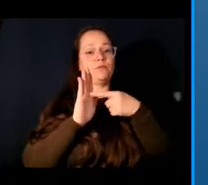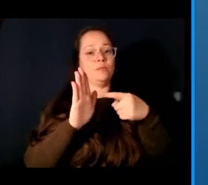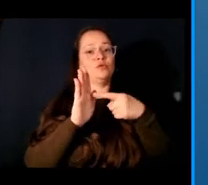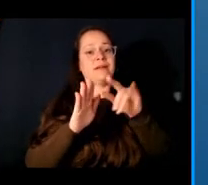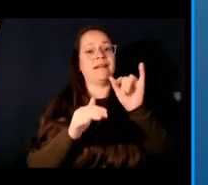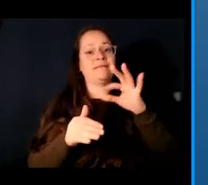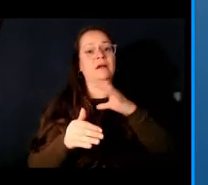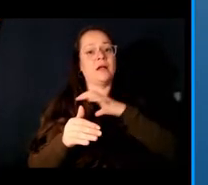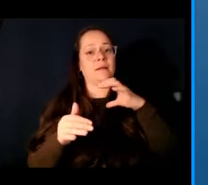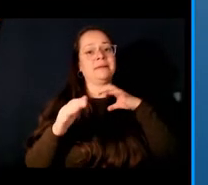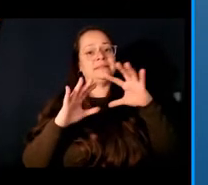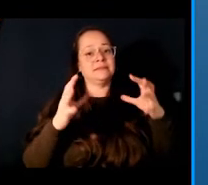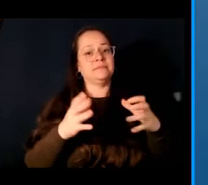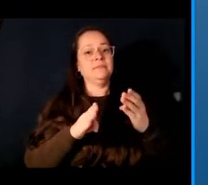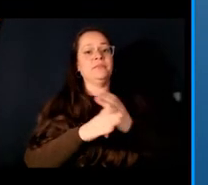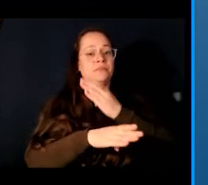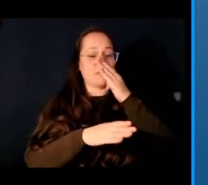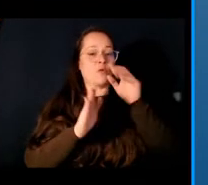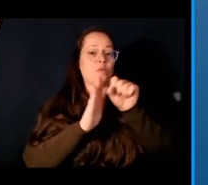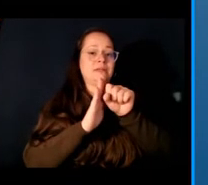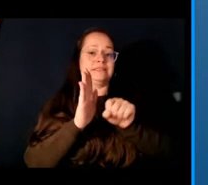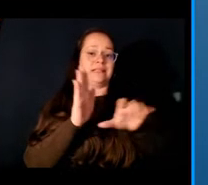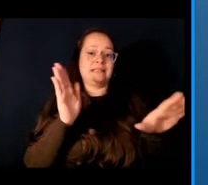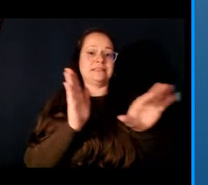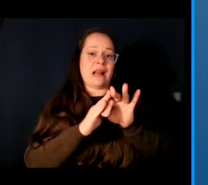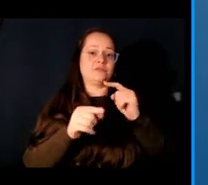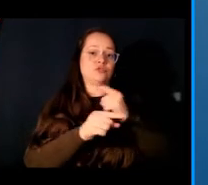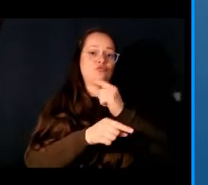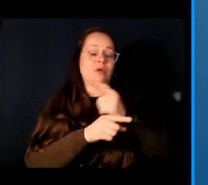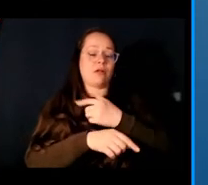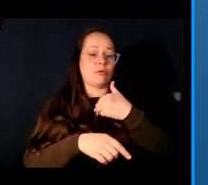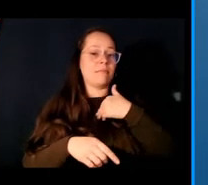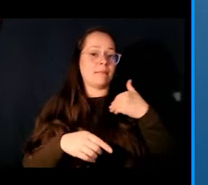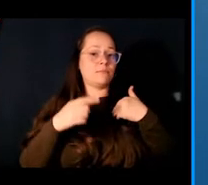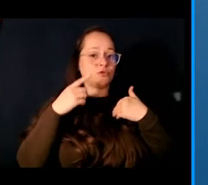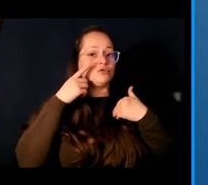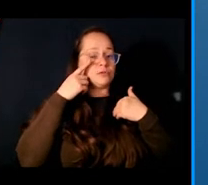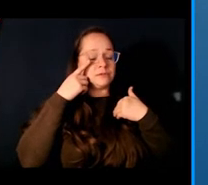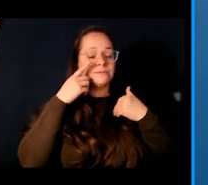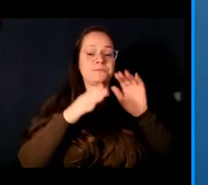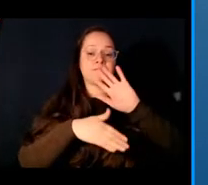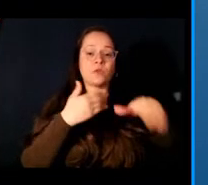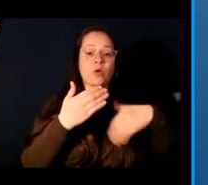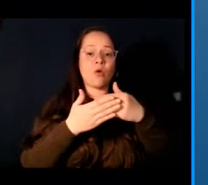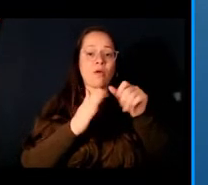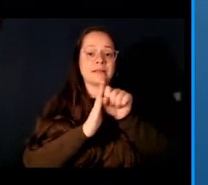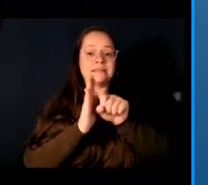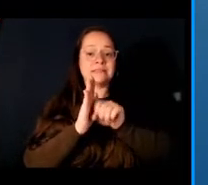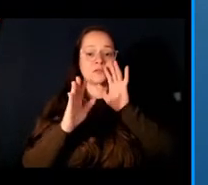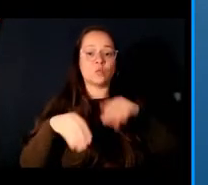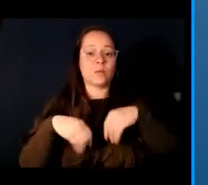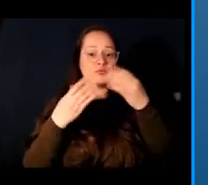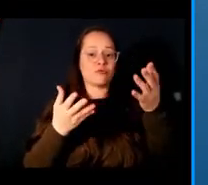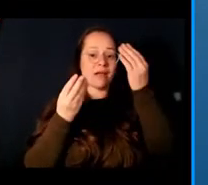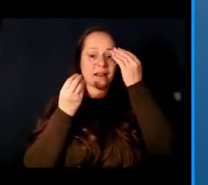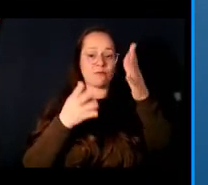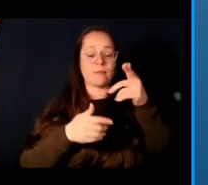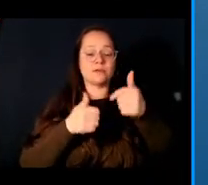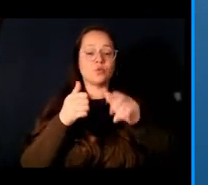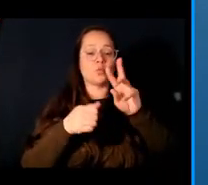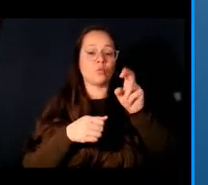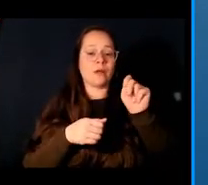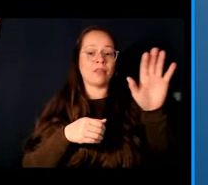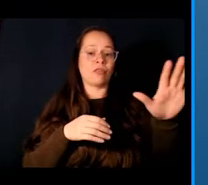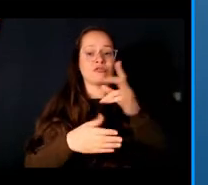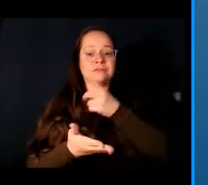committees meet before the state selects the regular members all states will provide information as to when their delegates